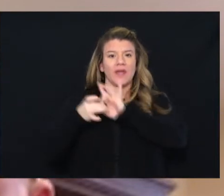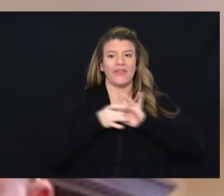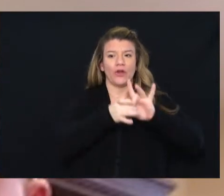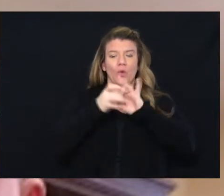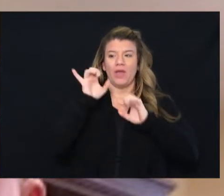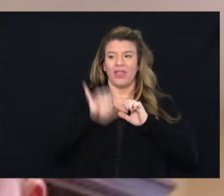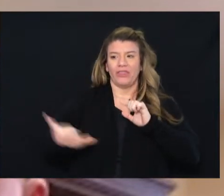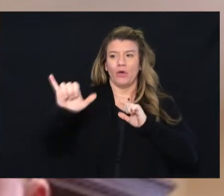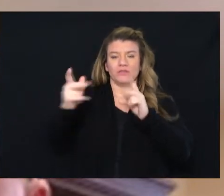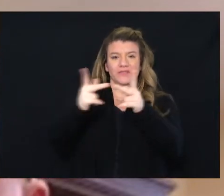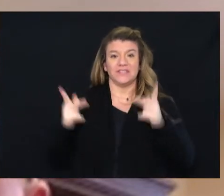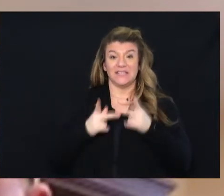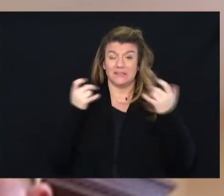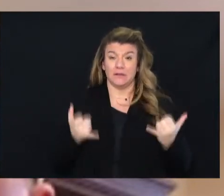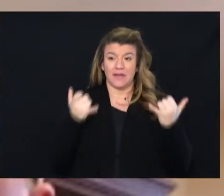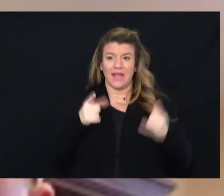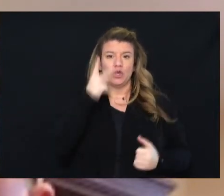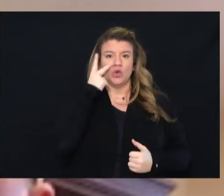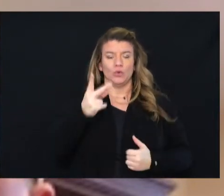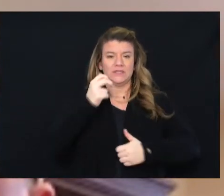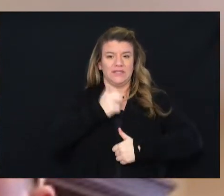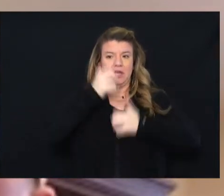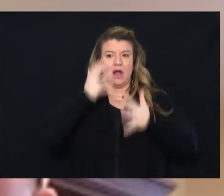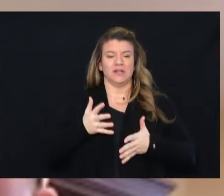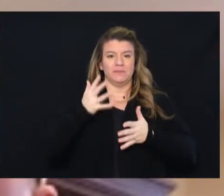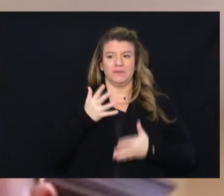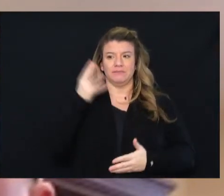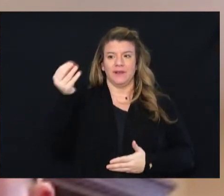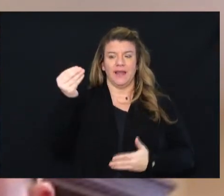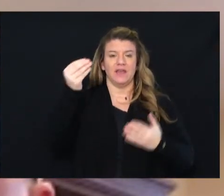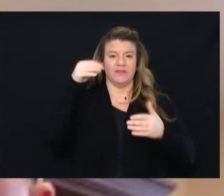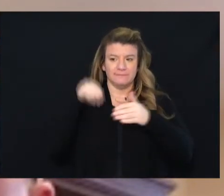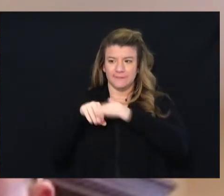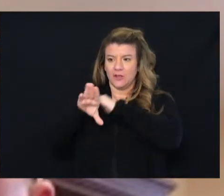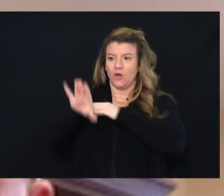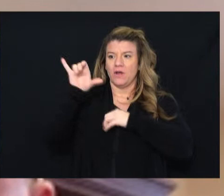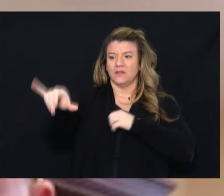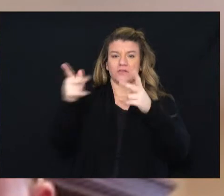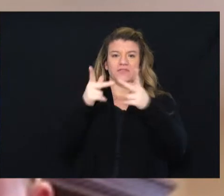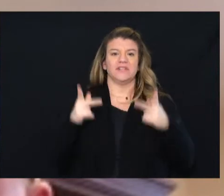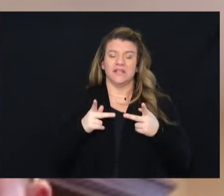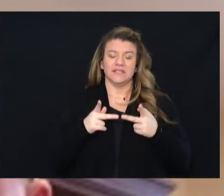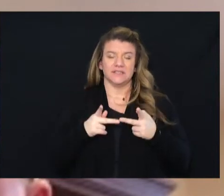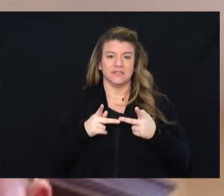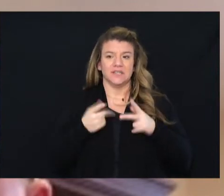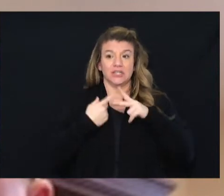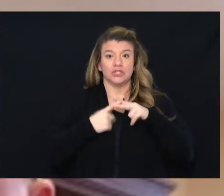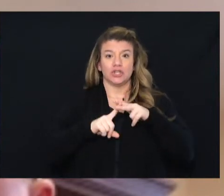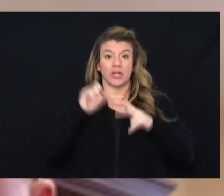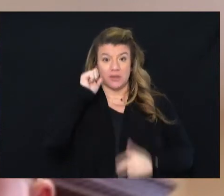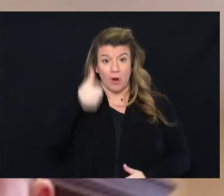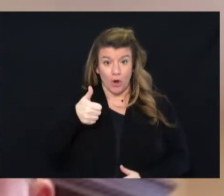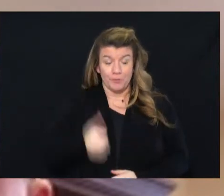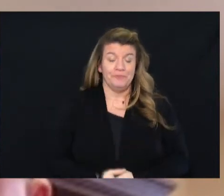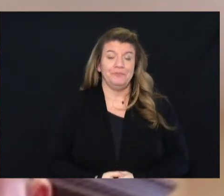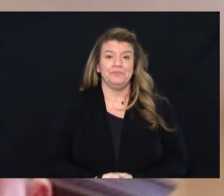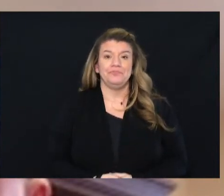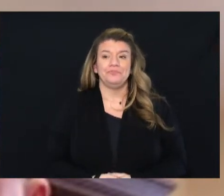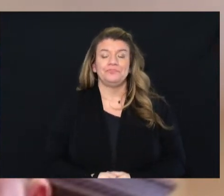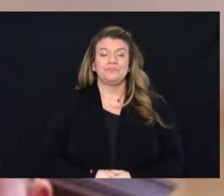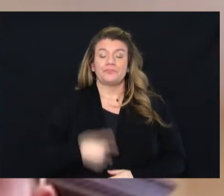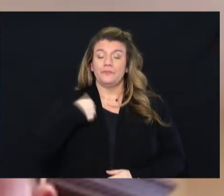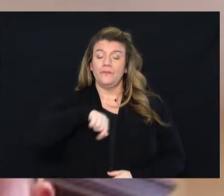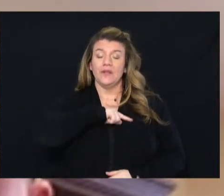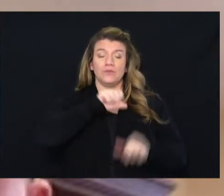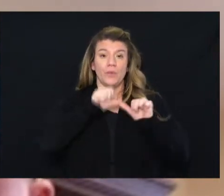today, and you will see guardsmen deploying in to those facilities starting tomorrow. So we